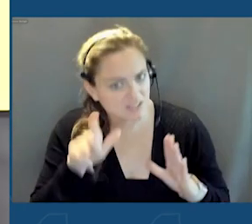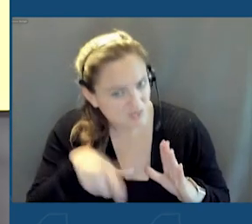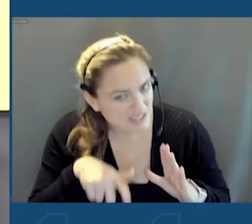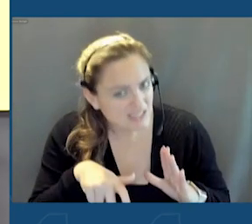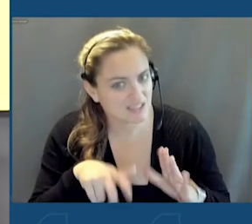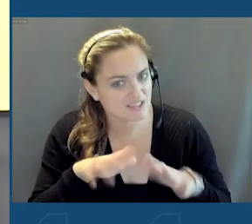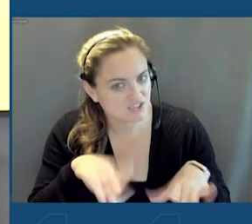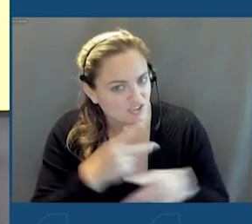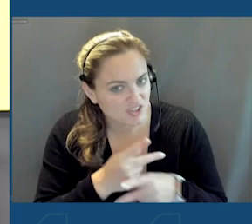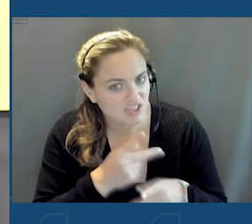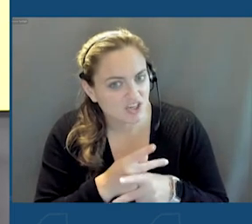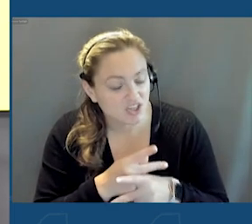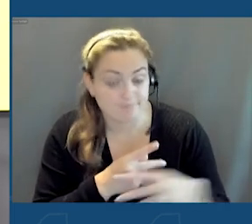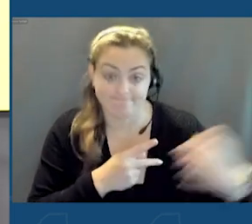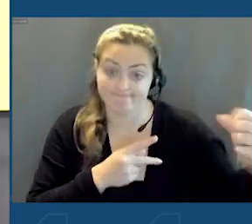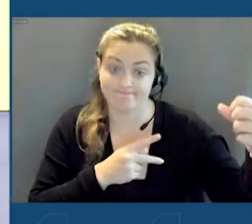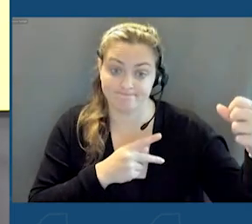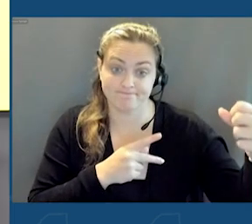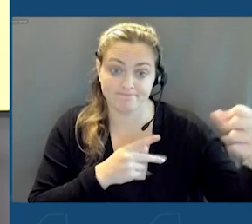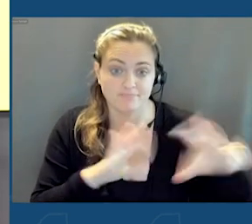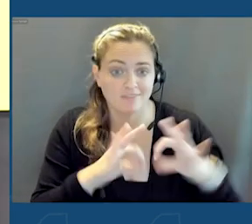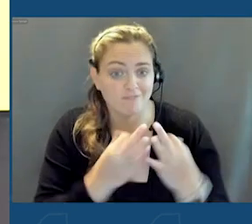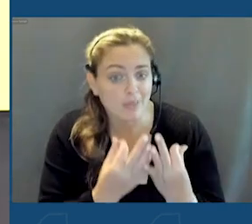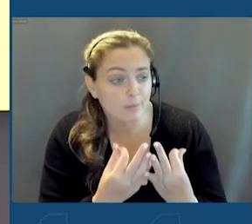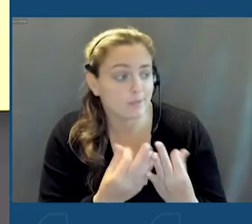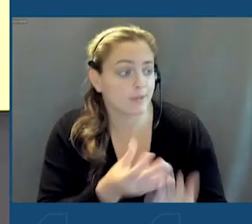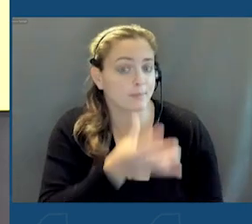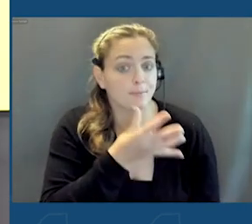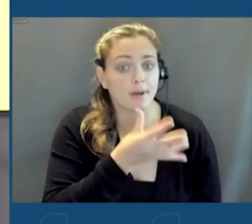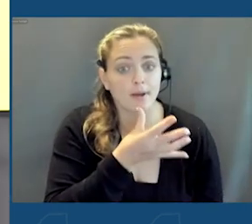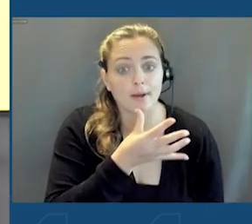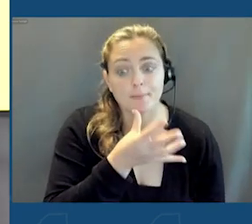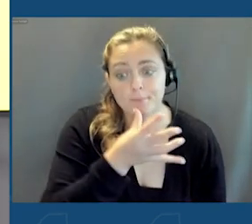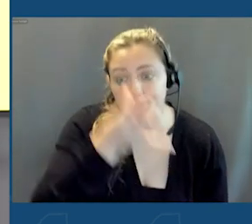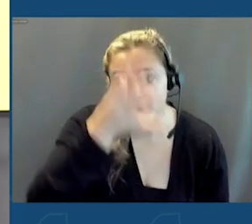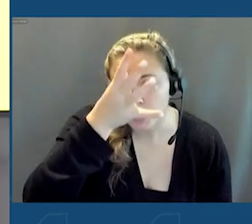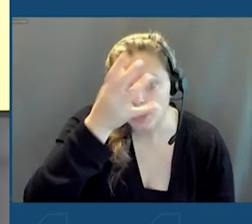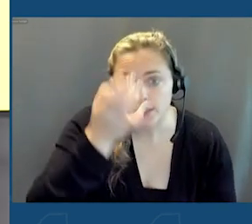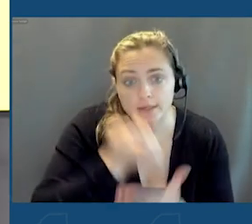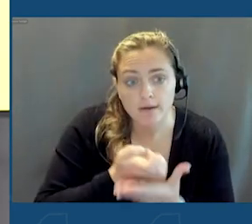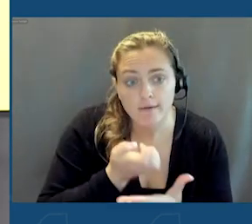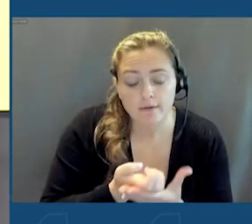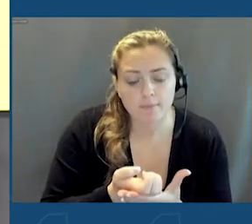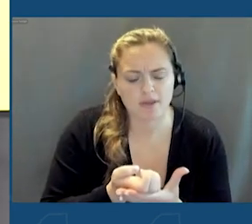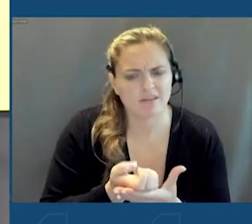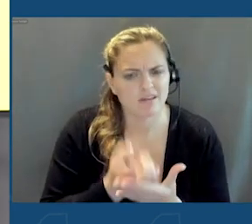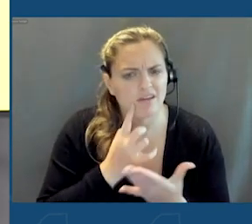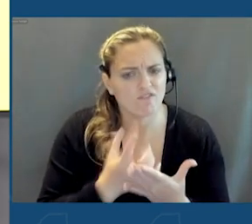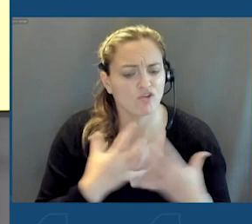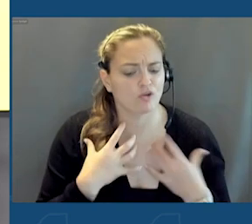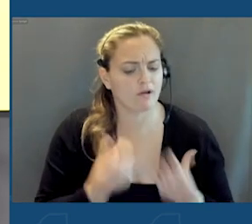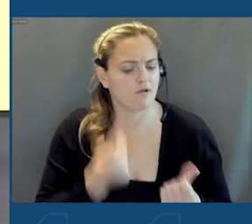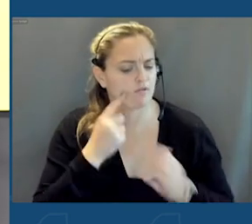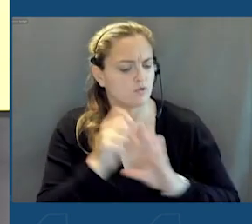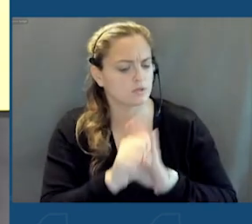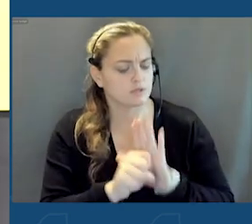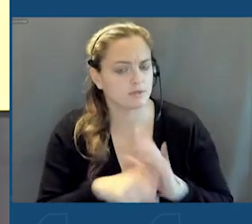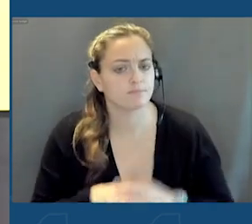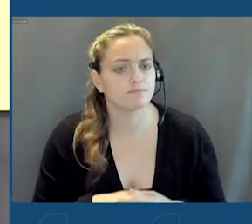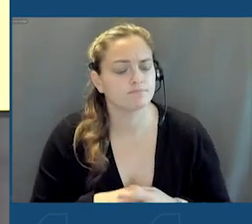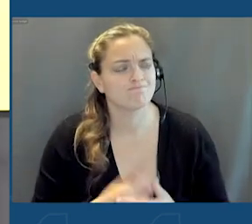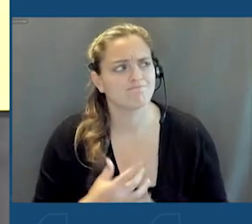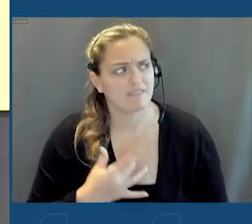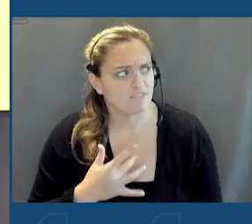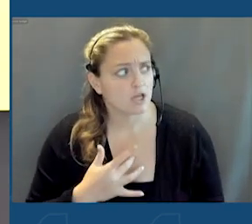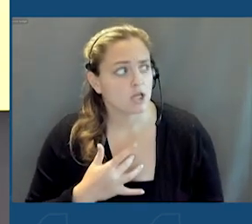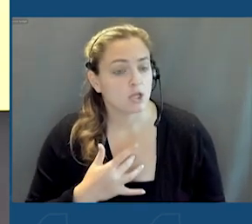And that's for our families, our moms, our parents, our economy, and for the health of our state. So I feel we've come